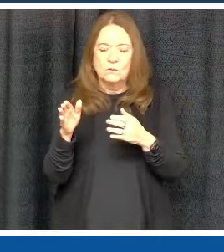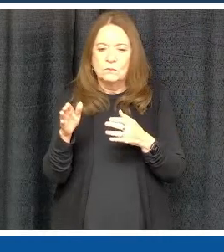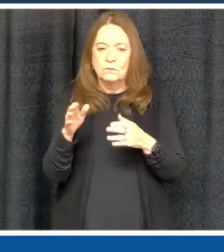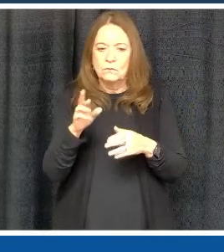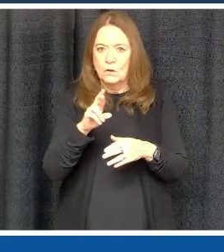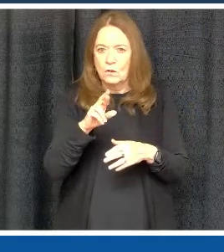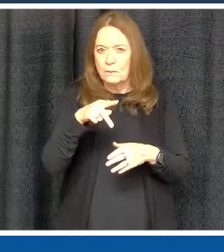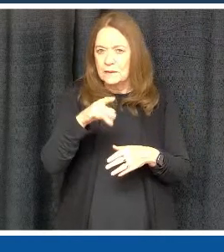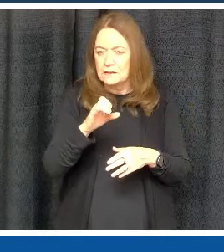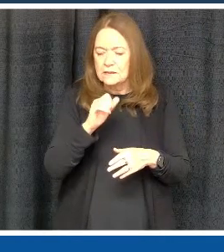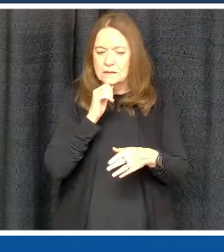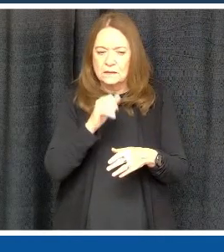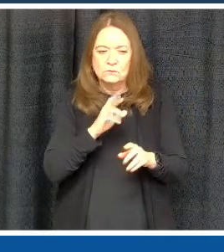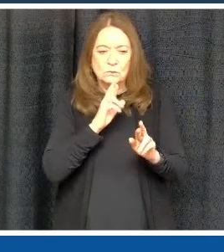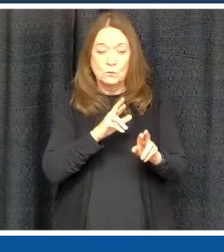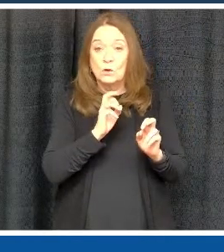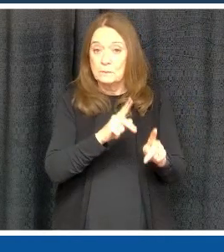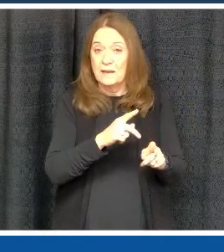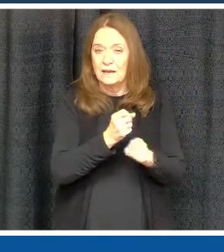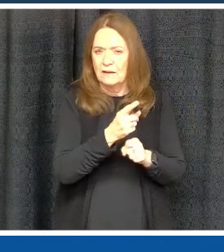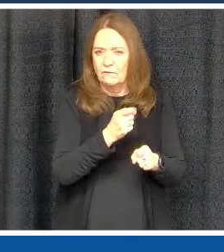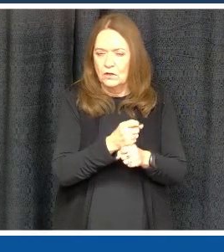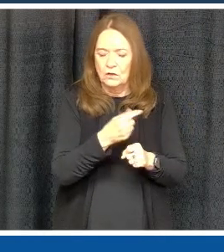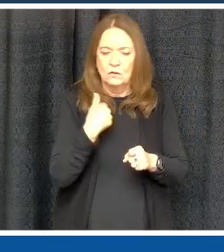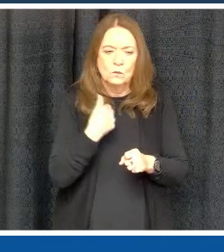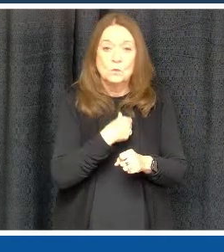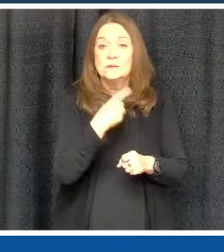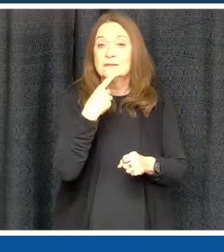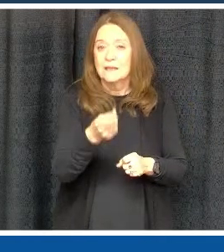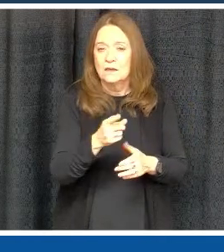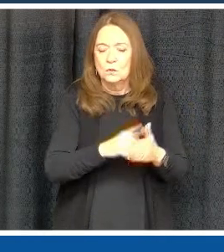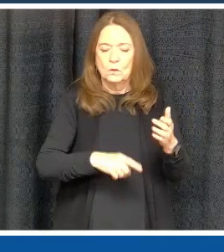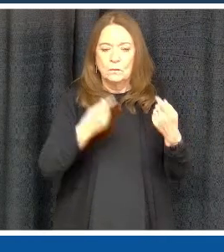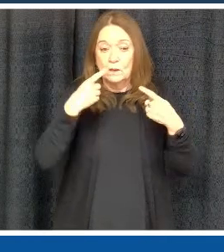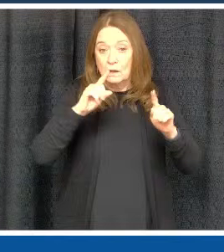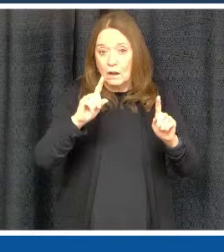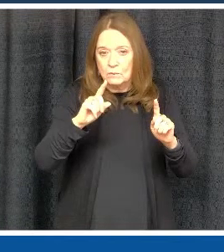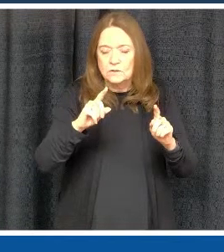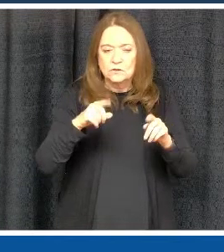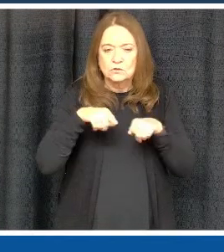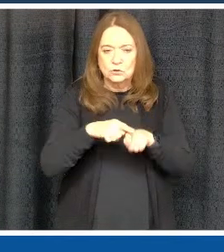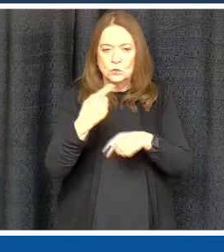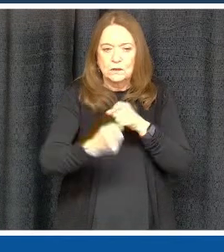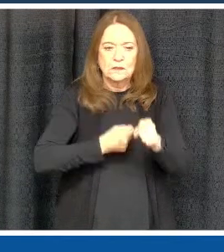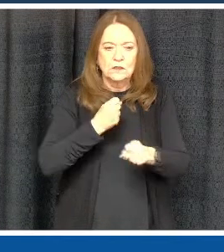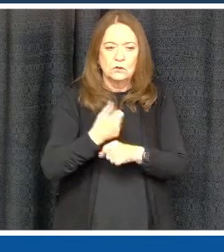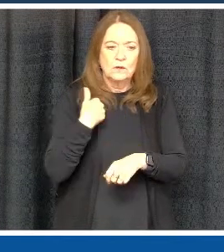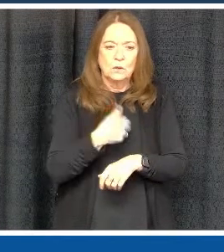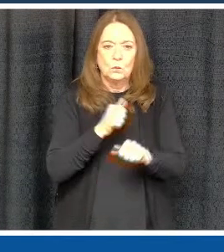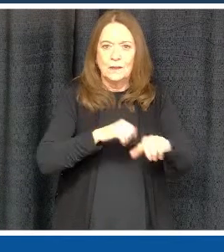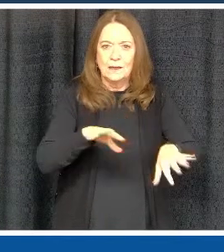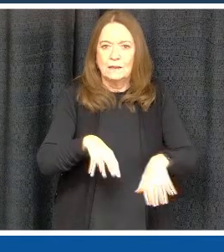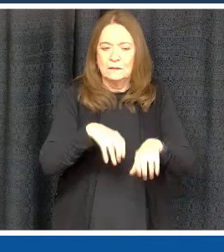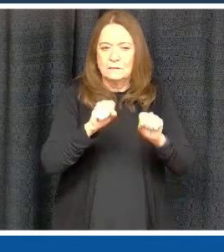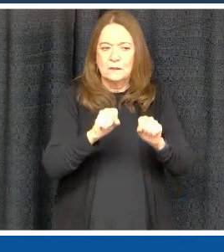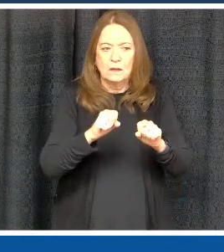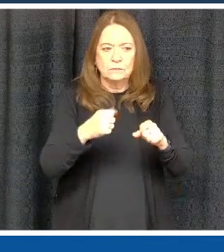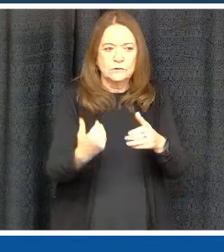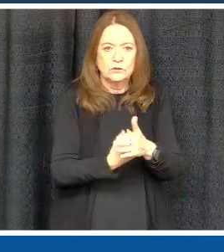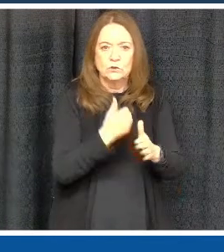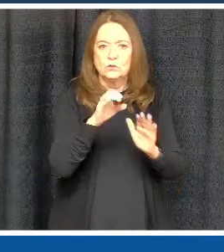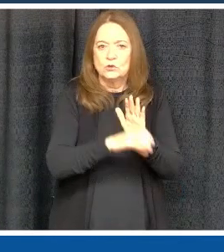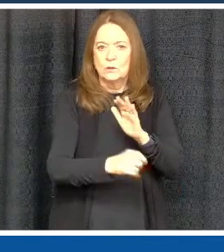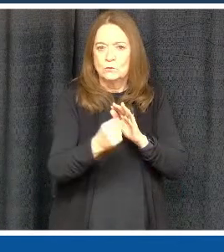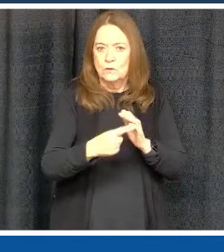likely starting next year, of what have we accomplished as a city and county over the previous year. And we can adopt a new Chapter 11 from